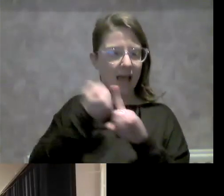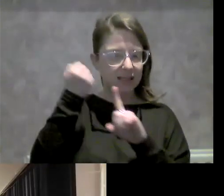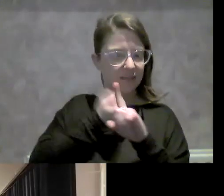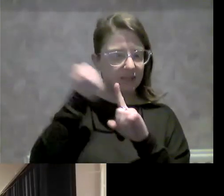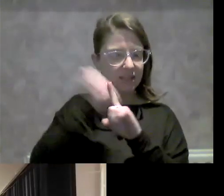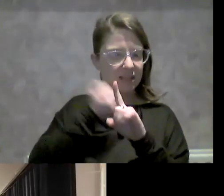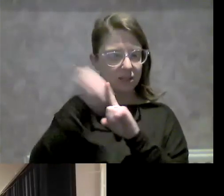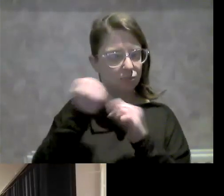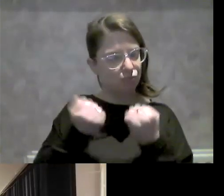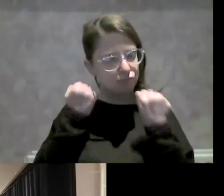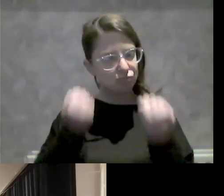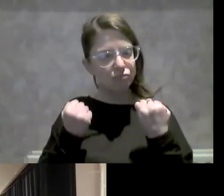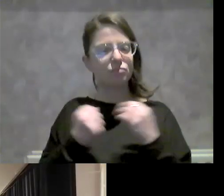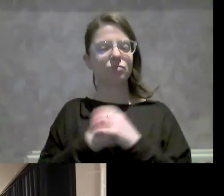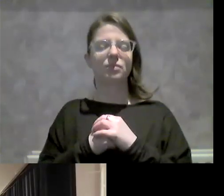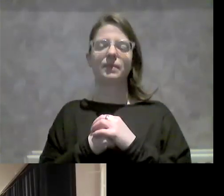large, so strong.